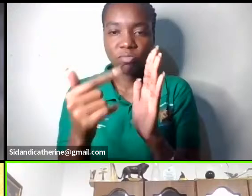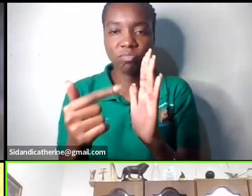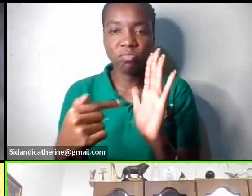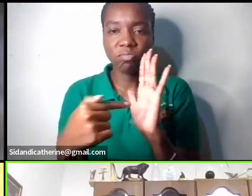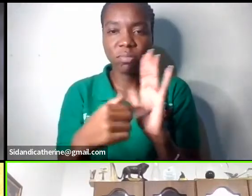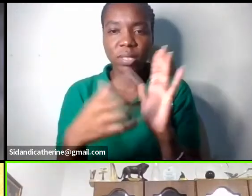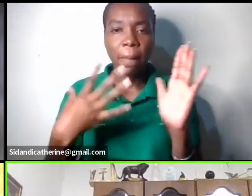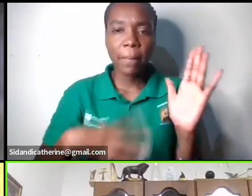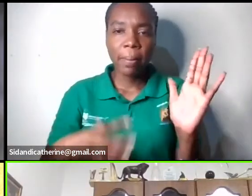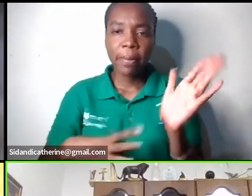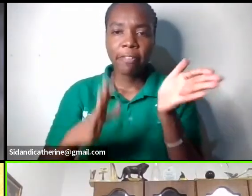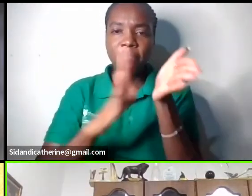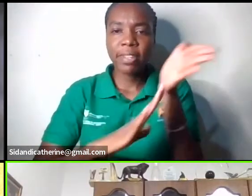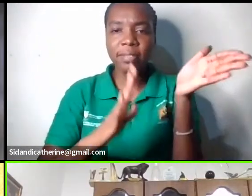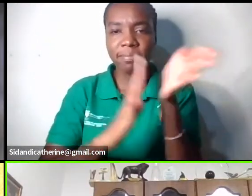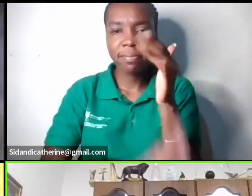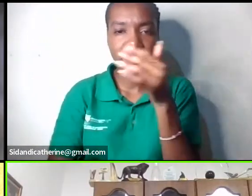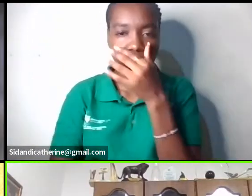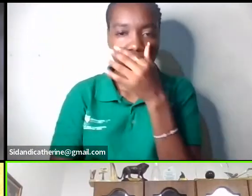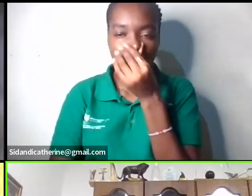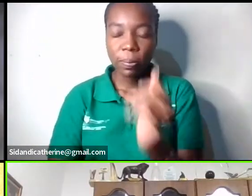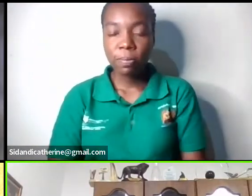faster.